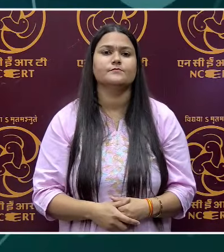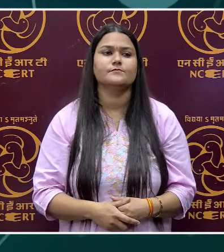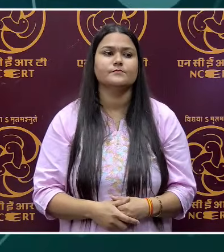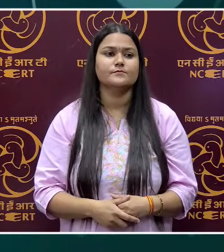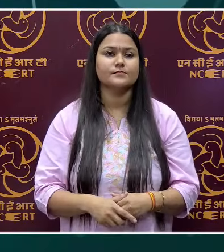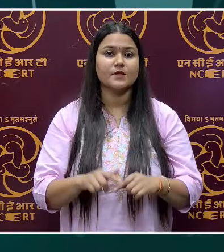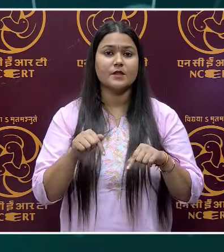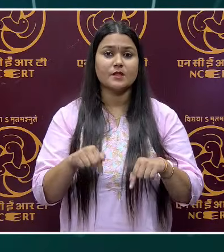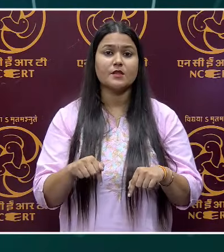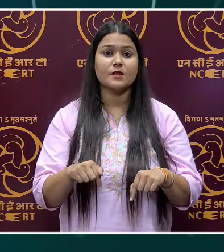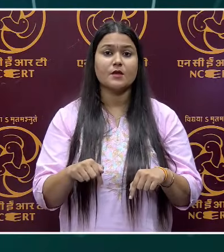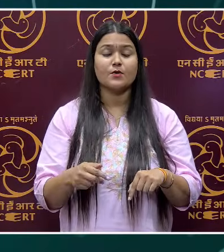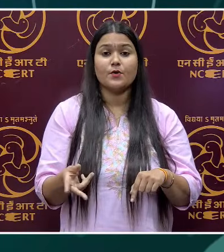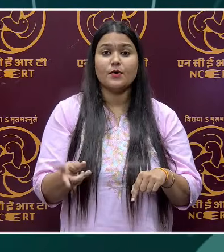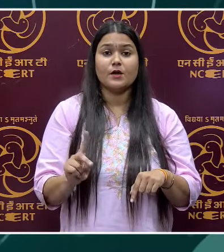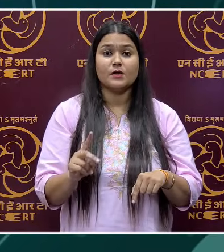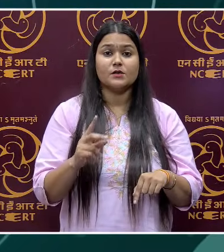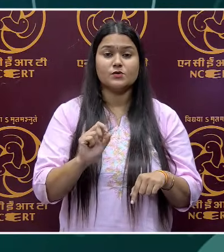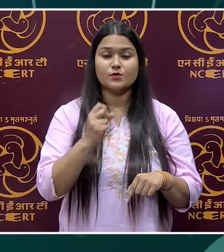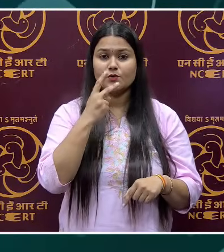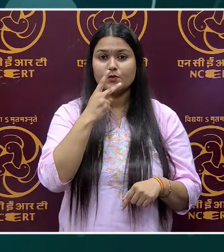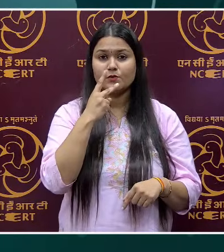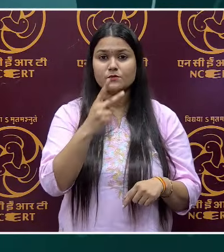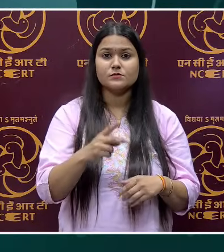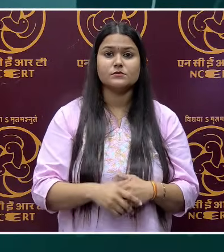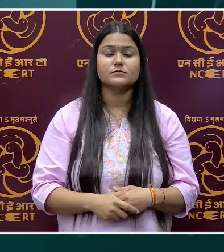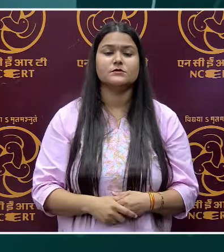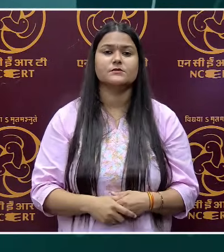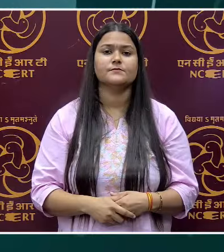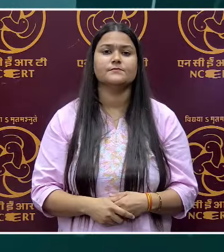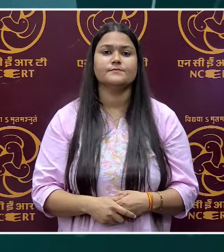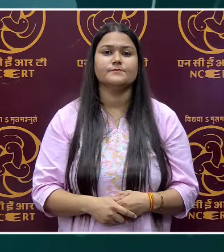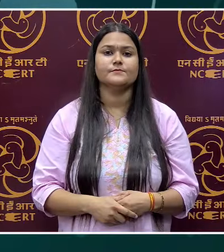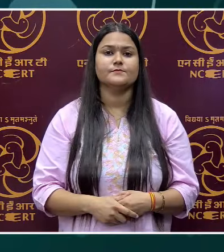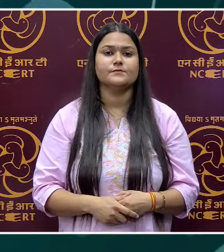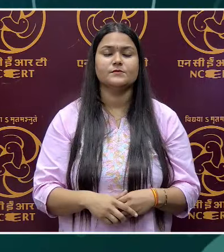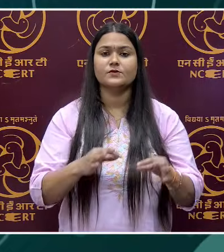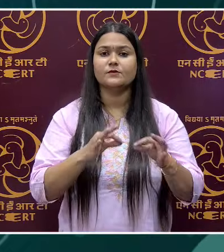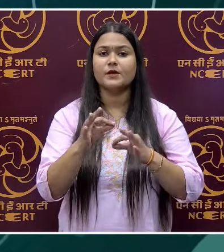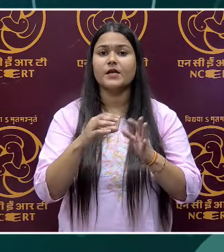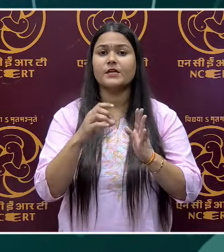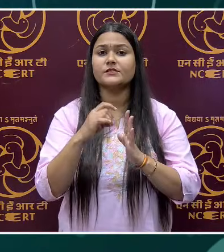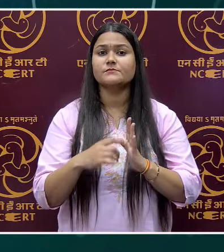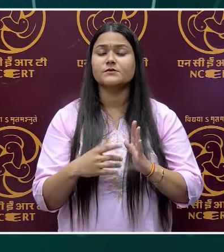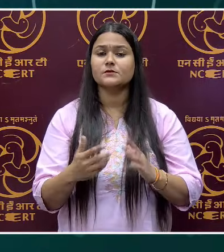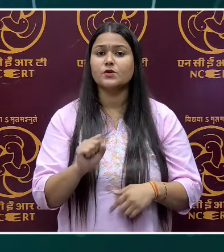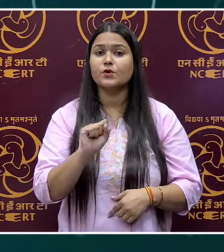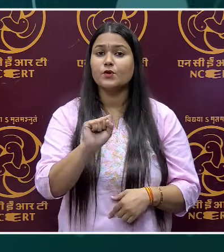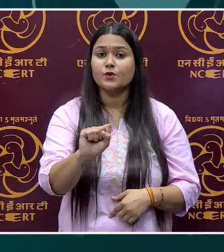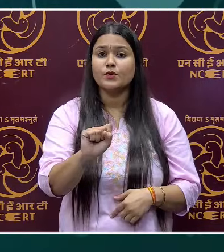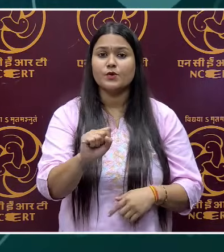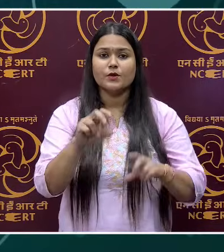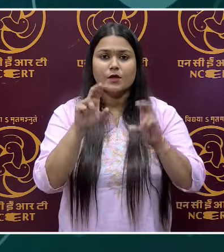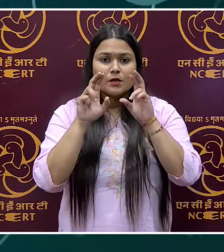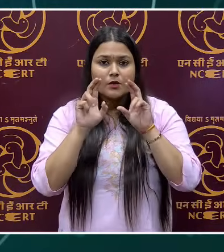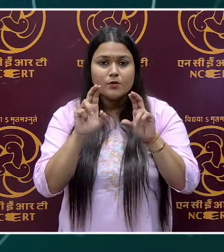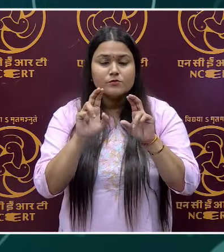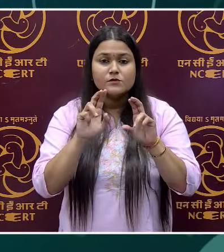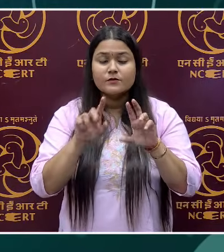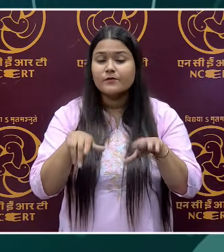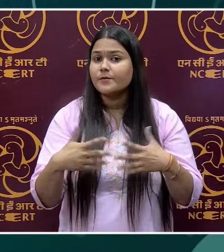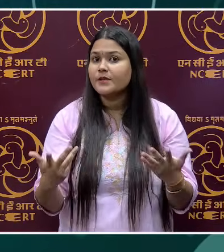Now one more thing you have to see here I want to explain. that you can observe one more